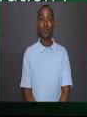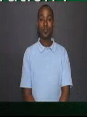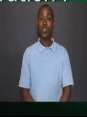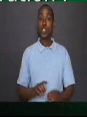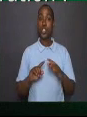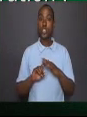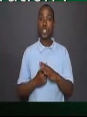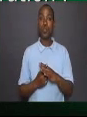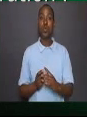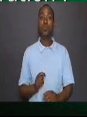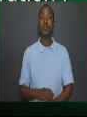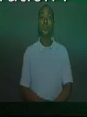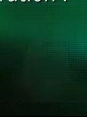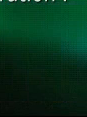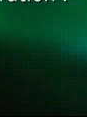Begin.